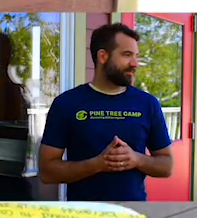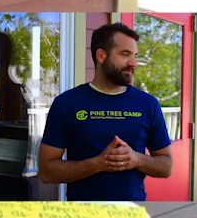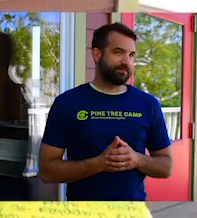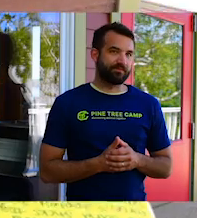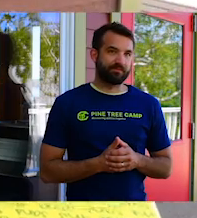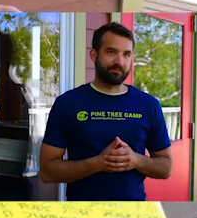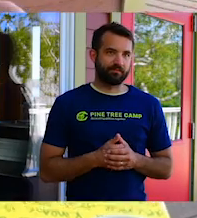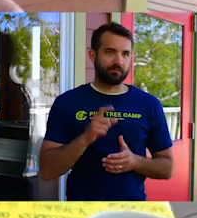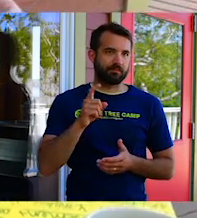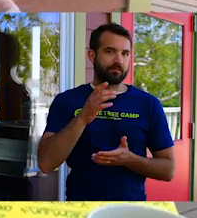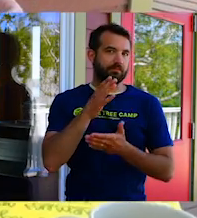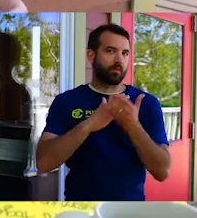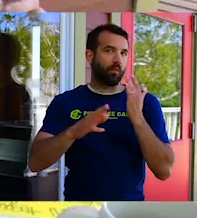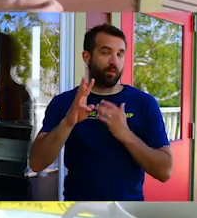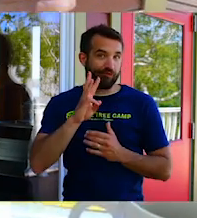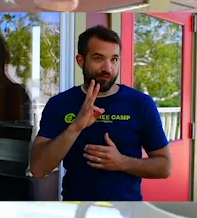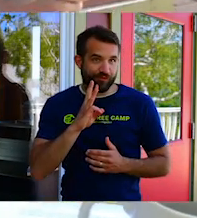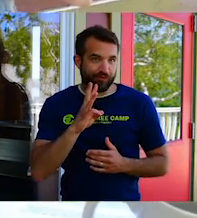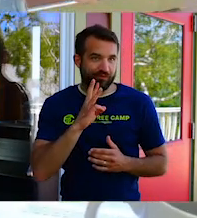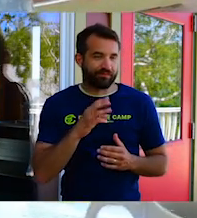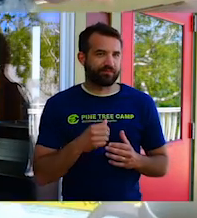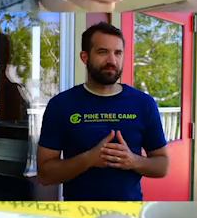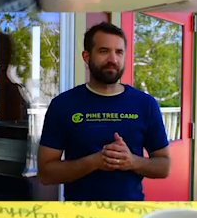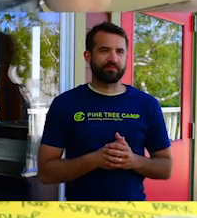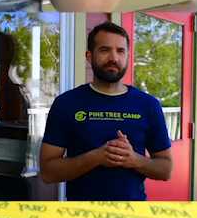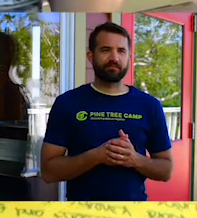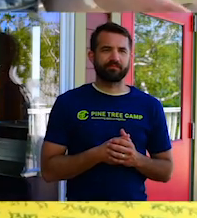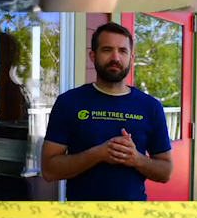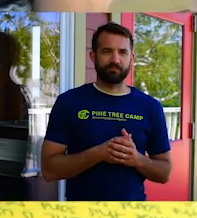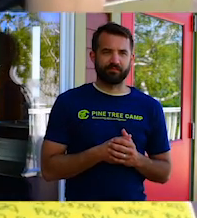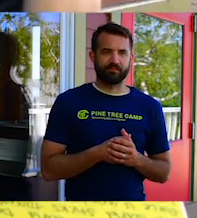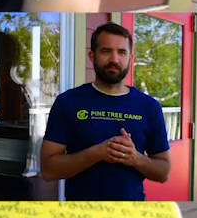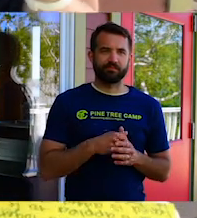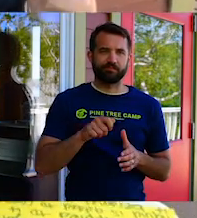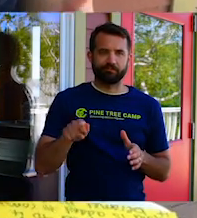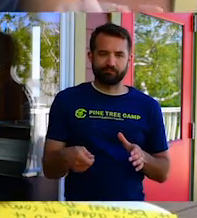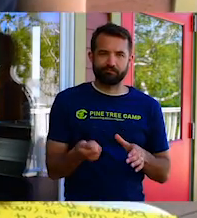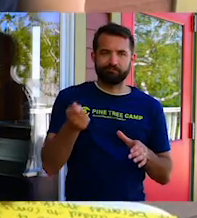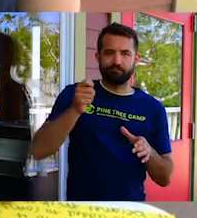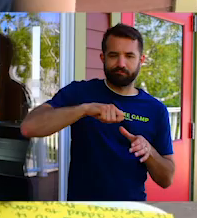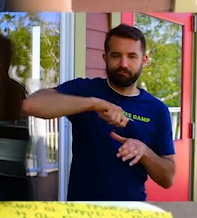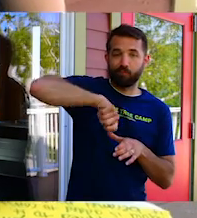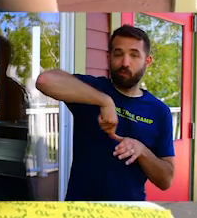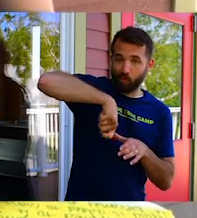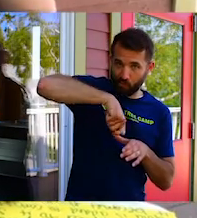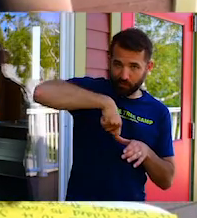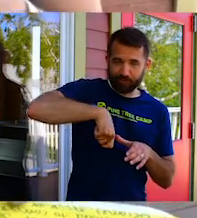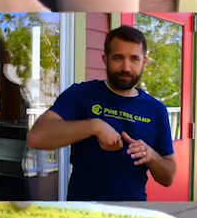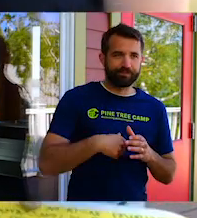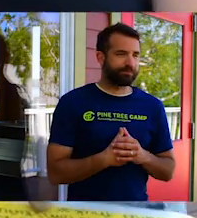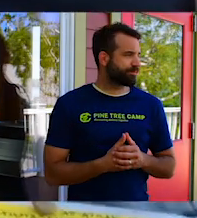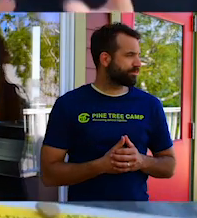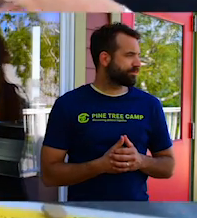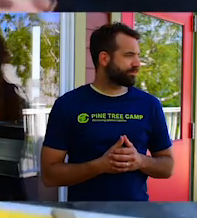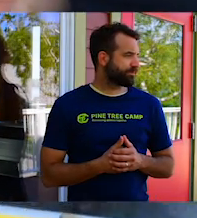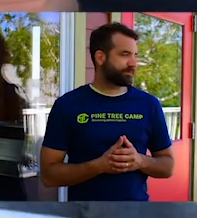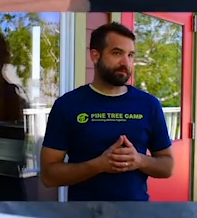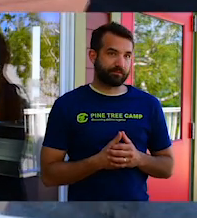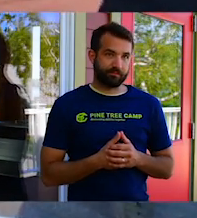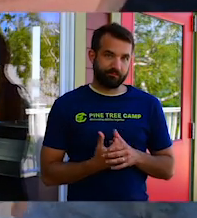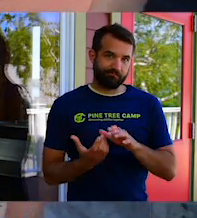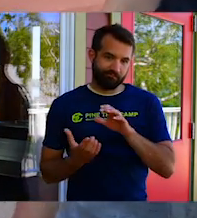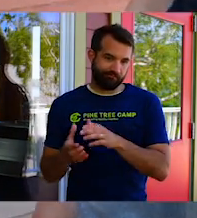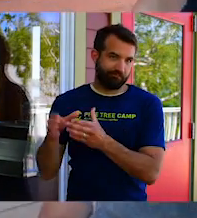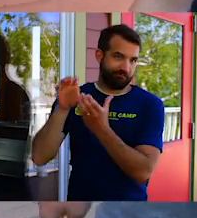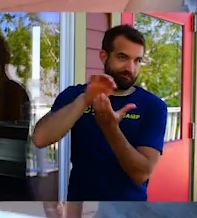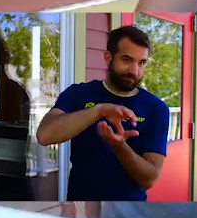You're going to want some water and a teaspoon or even just a regular spoon to measure out the water. All right, Right in the now bowl? she's going to dump her sand right